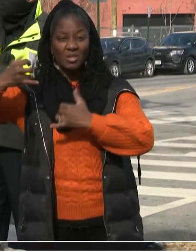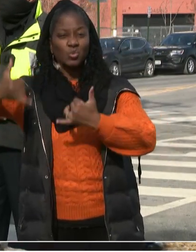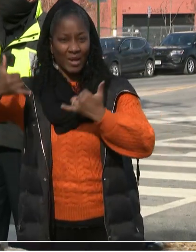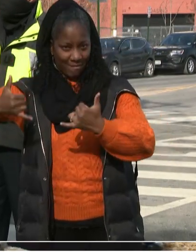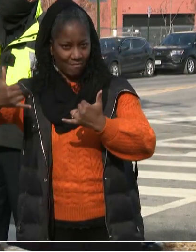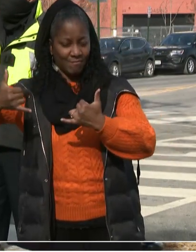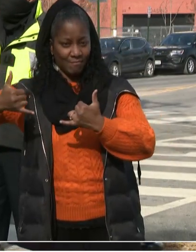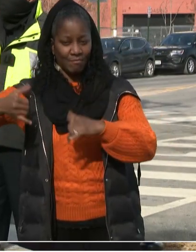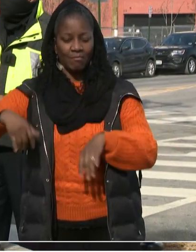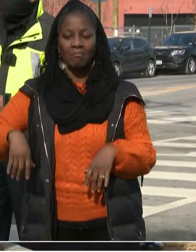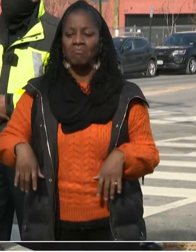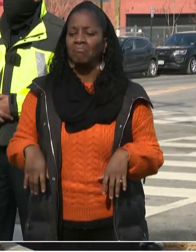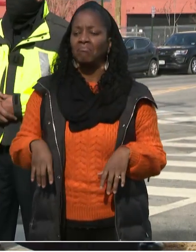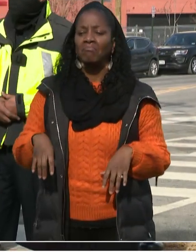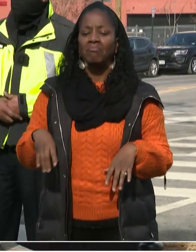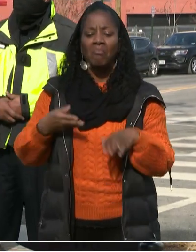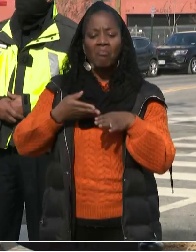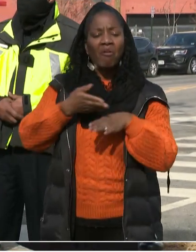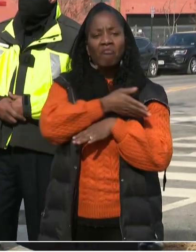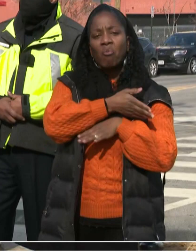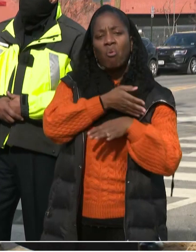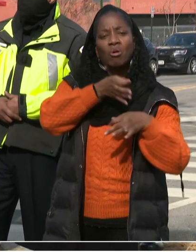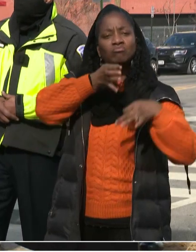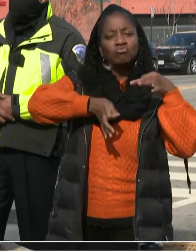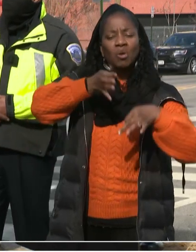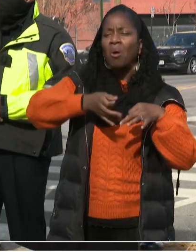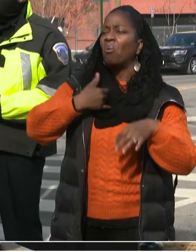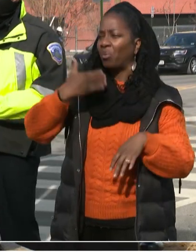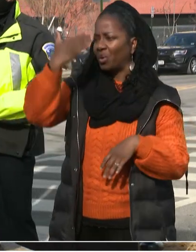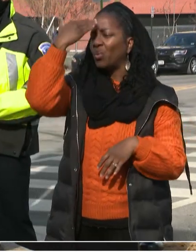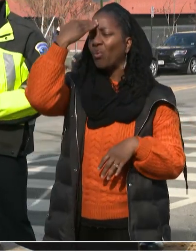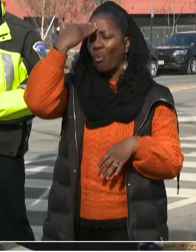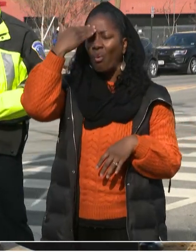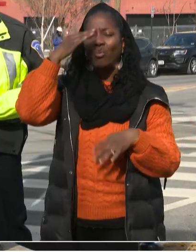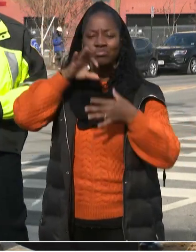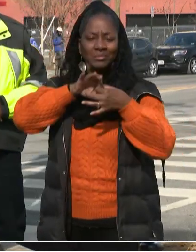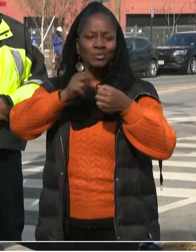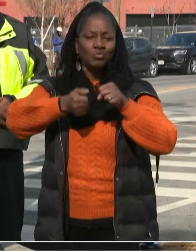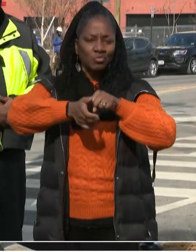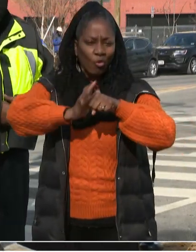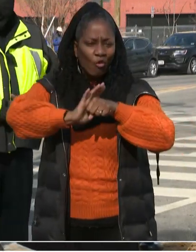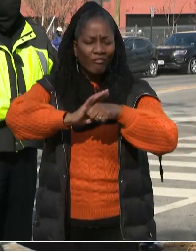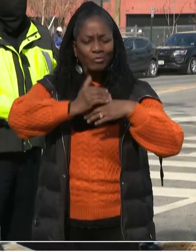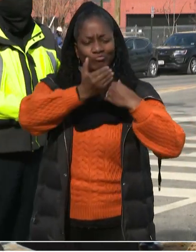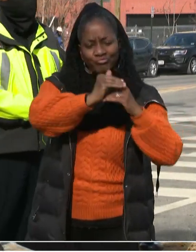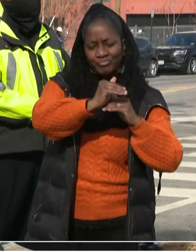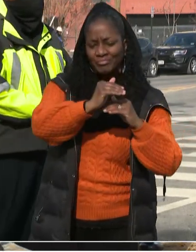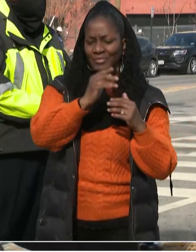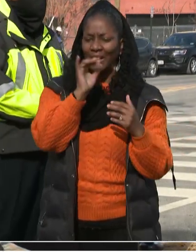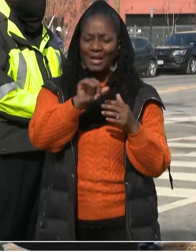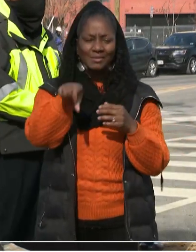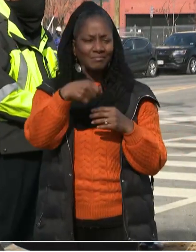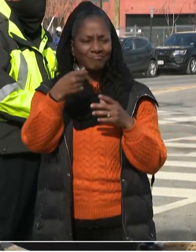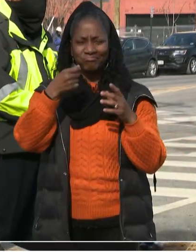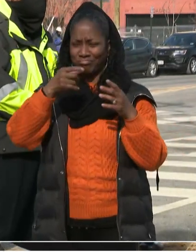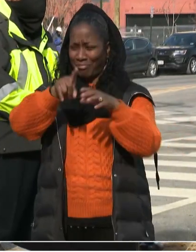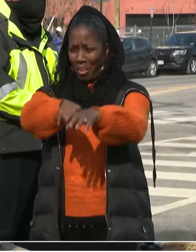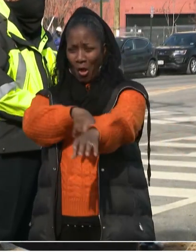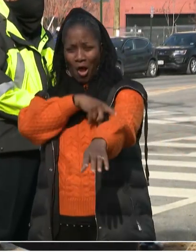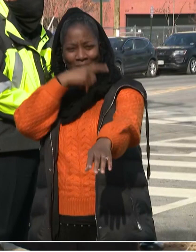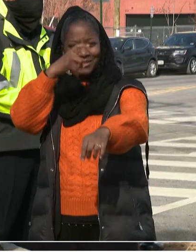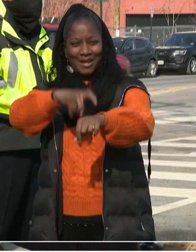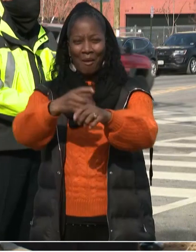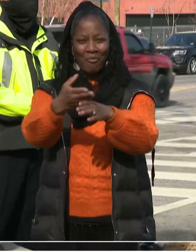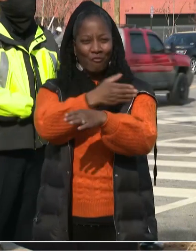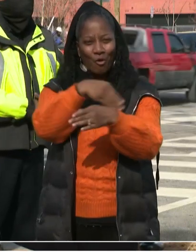order, prior to their trial, and we know that, with the COVID restrictions and so forth, that could be a ways off, that young